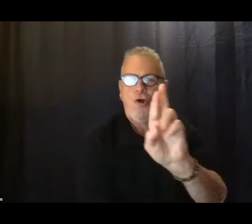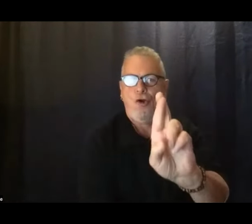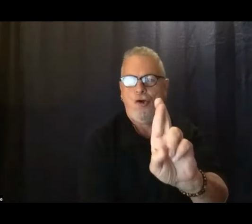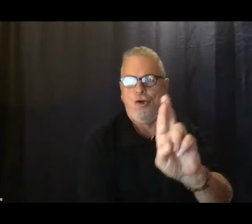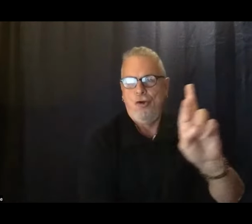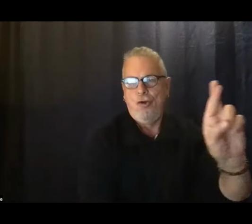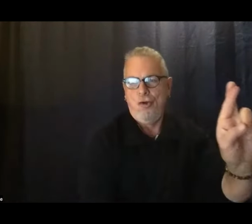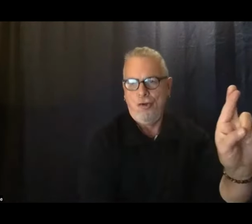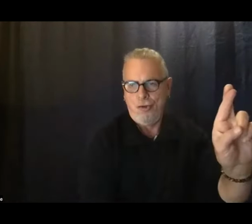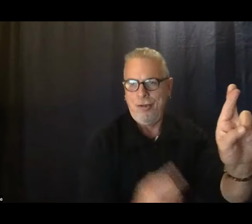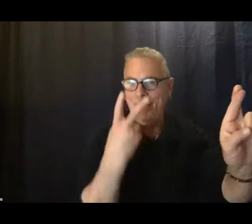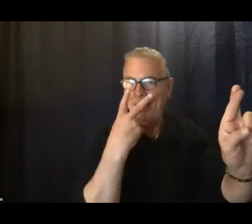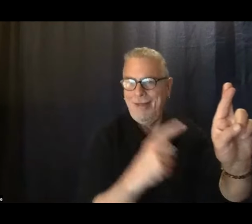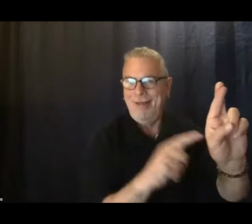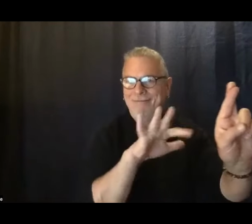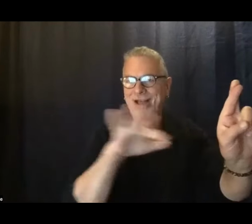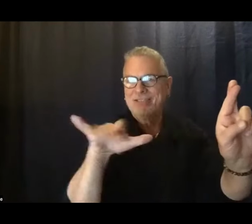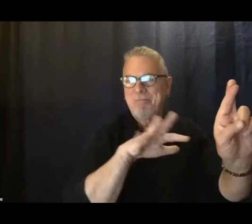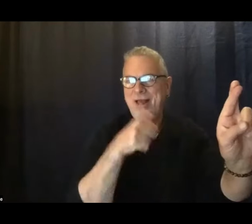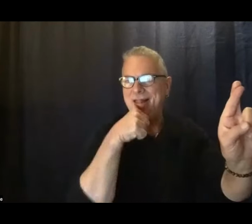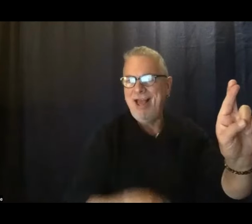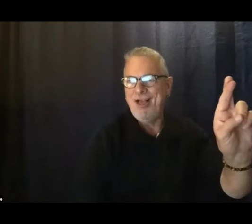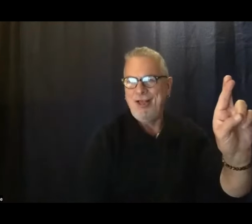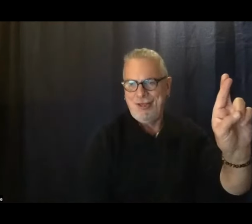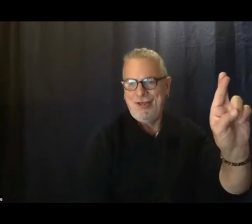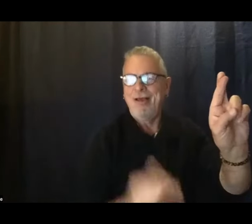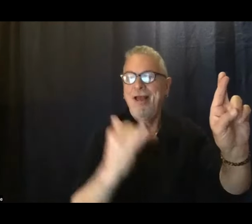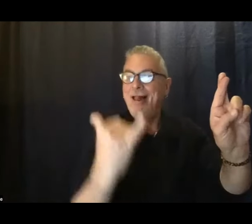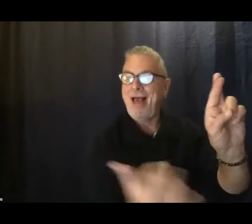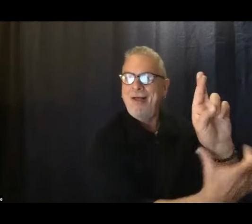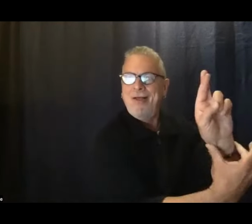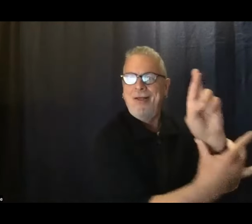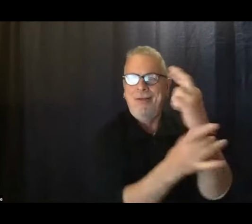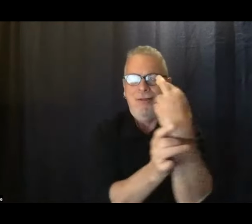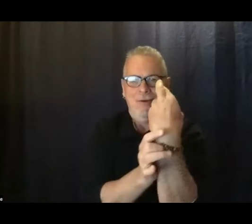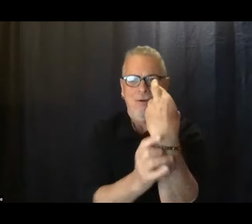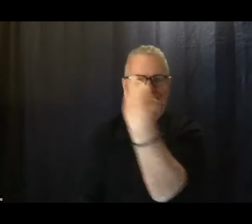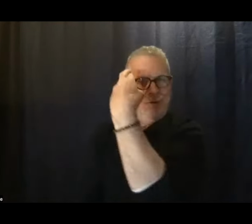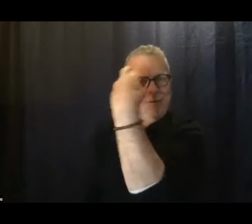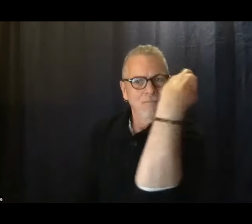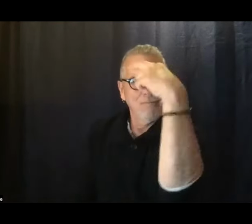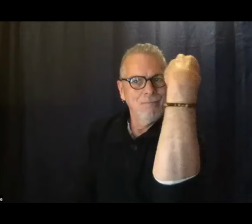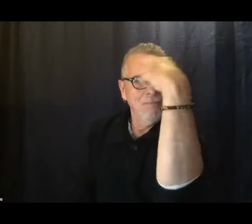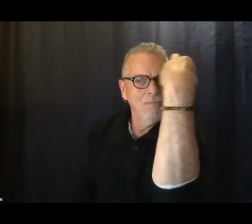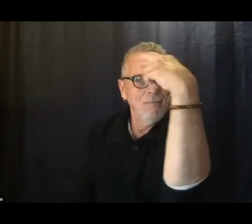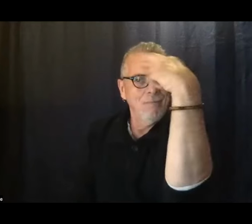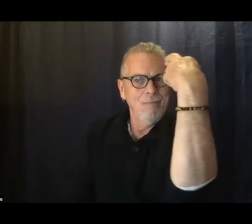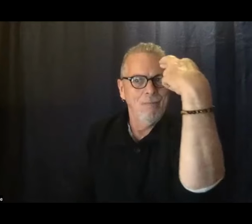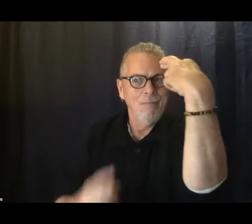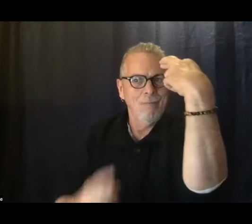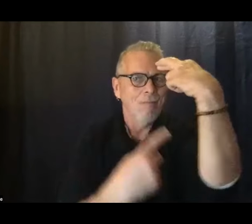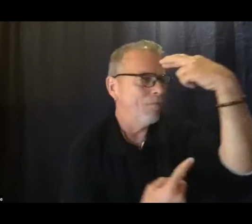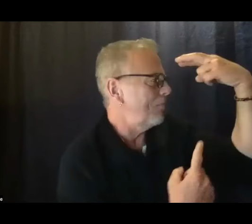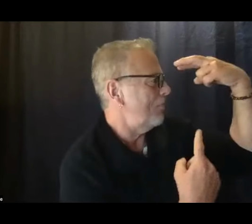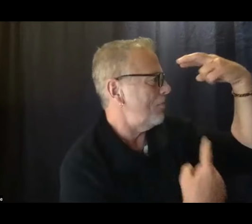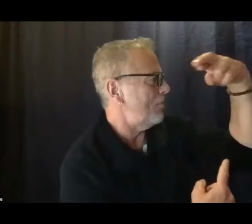then last name Rose. So R, and R, my three initials, all with the same letter. Then you just flip it right